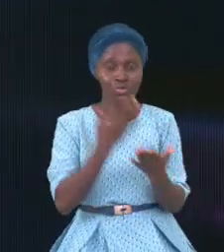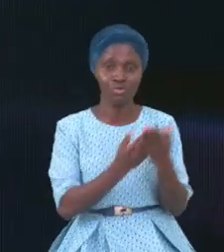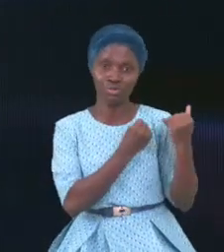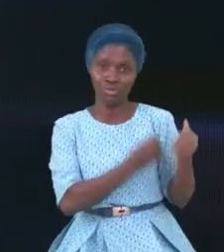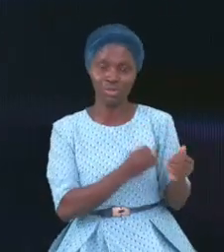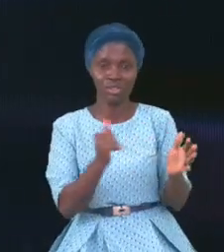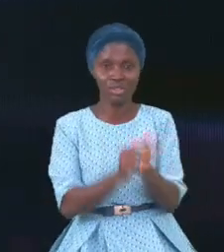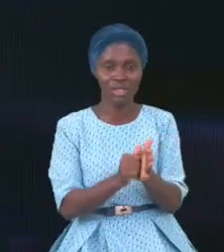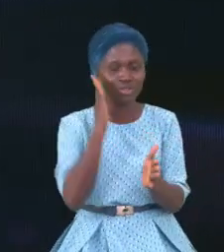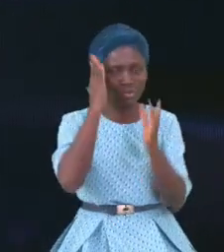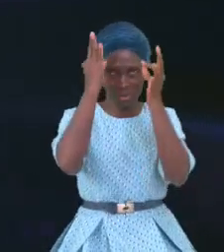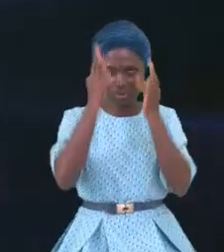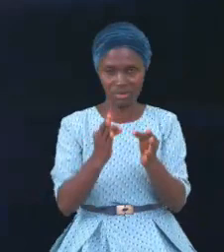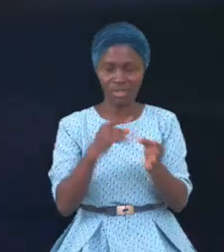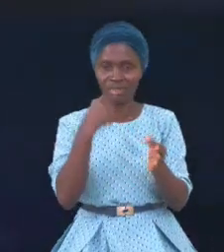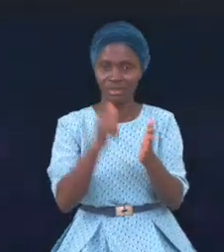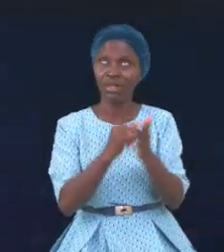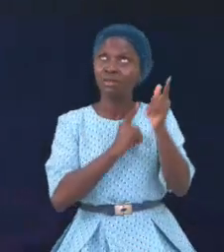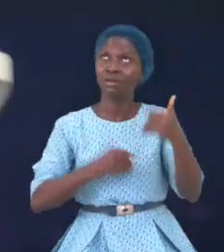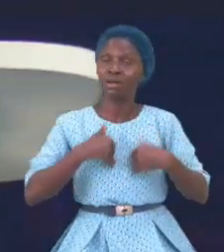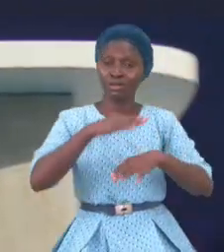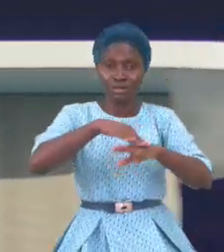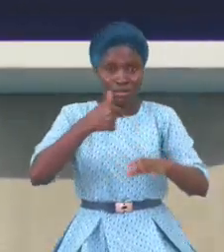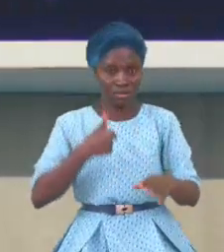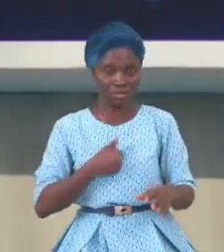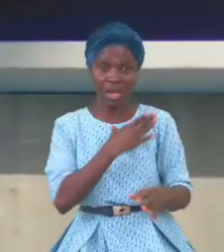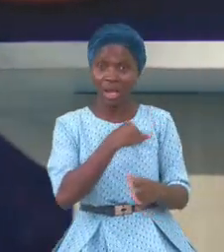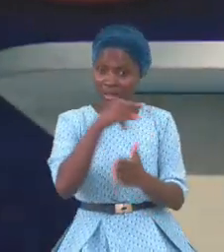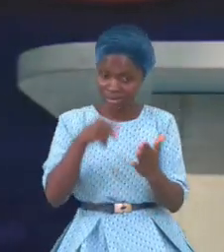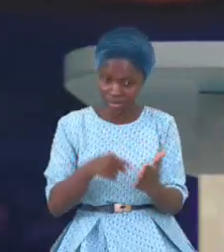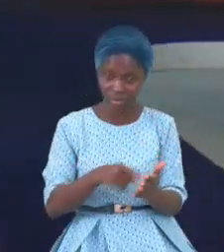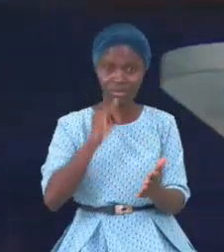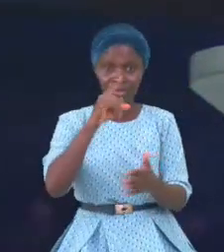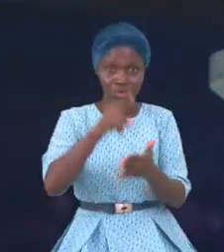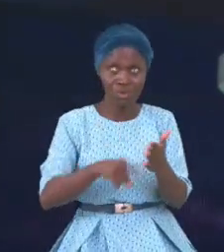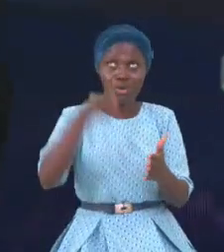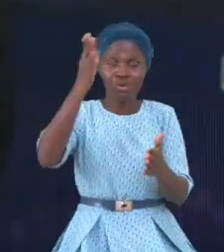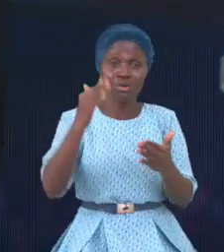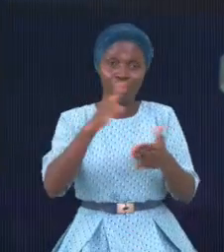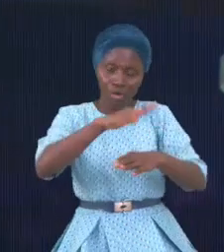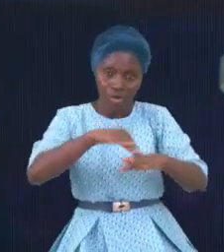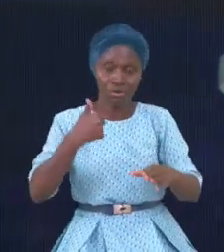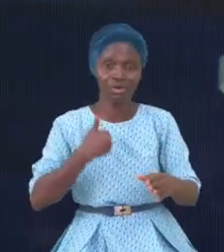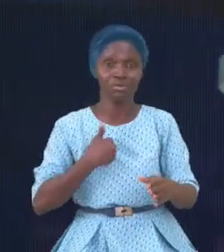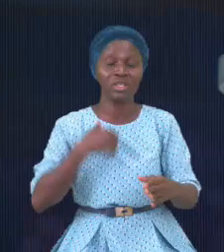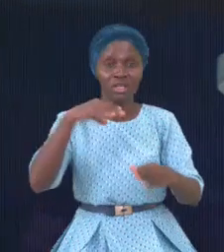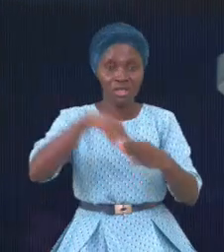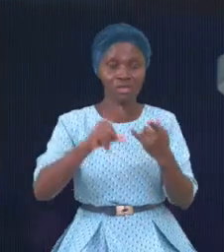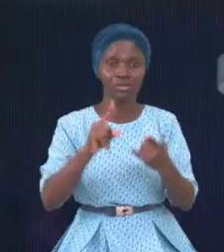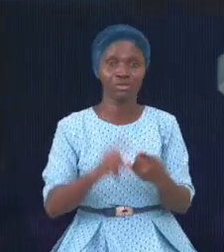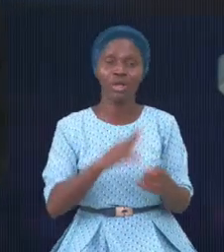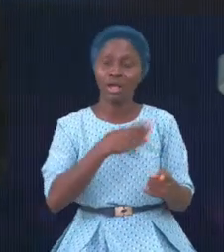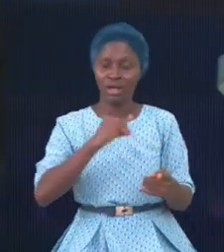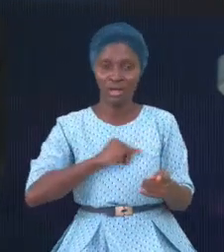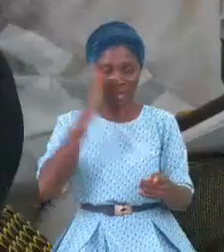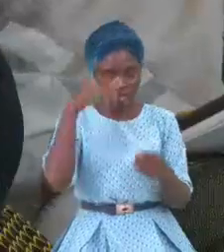and this is what he calls me to, and I will follow that. The Lord grant you such